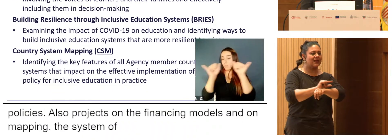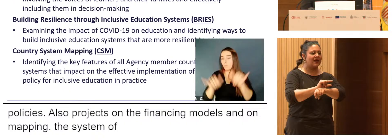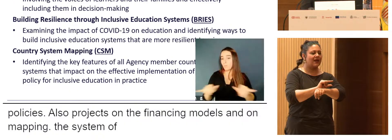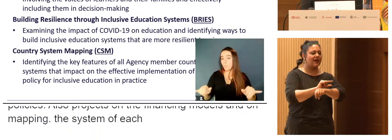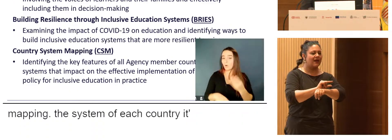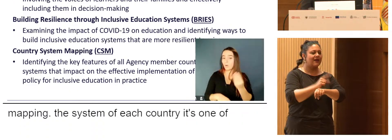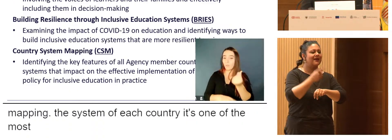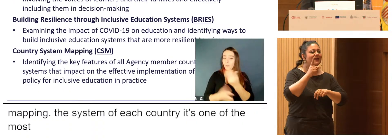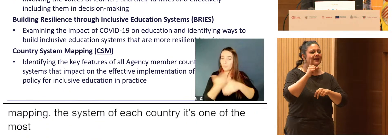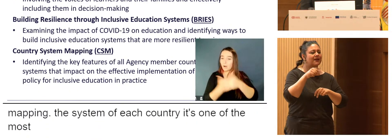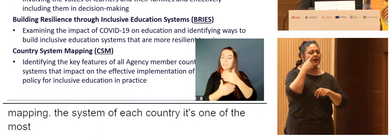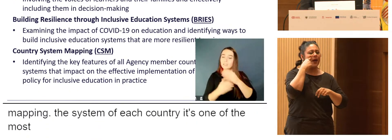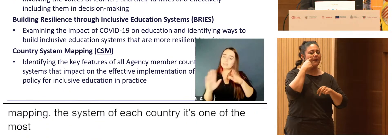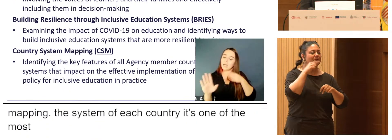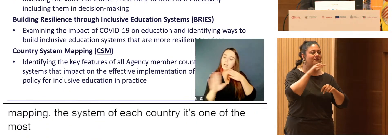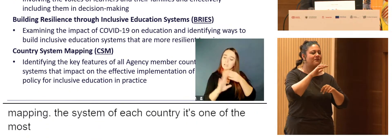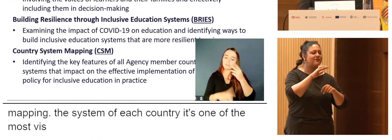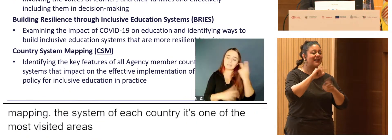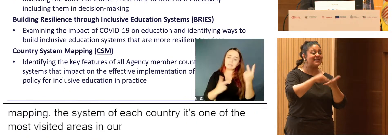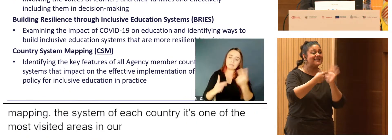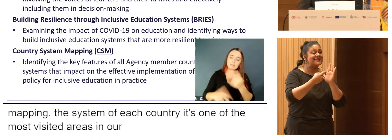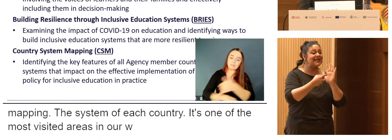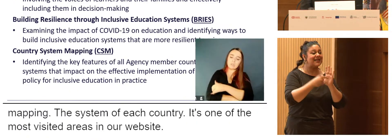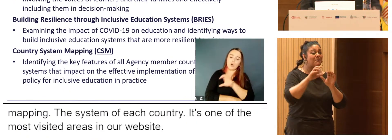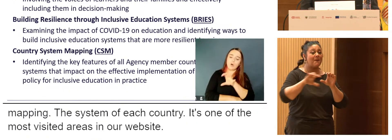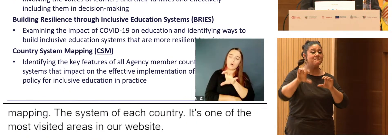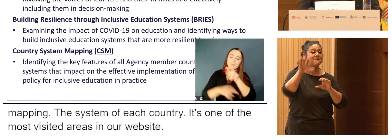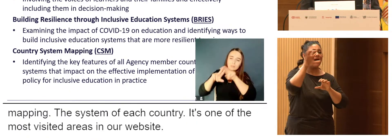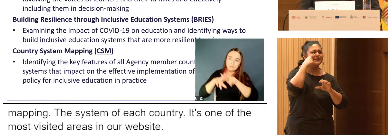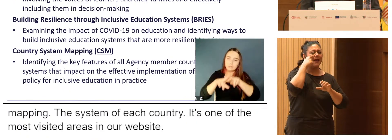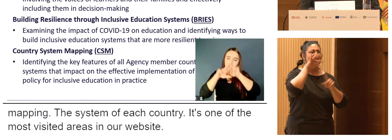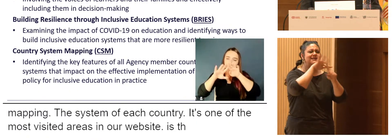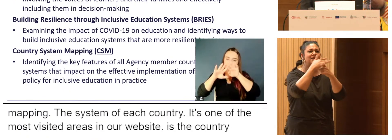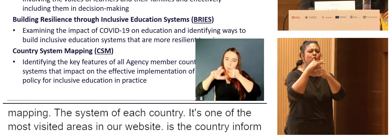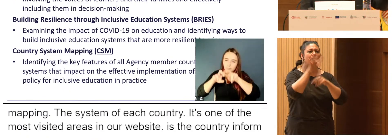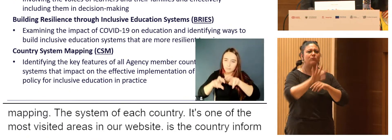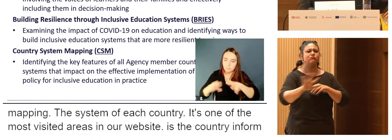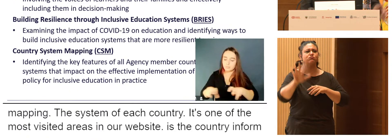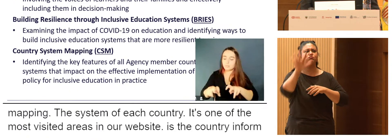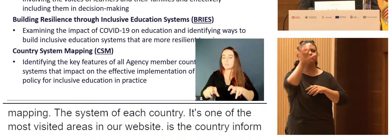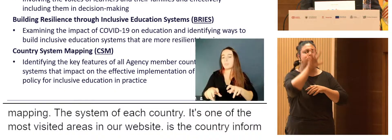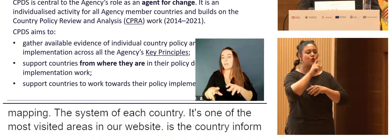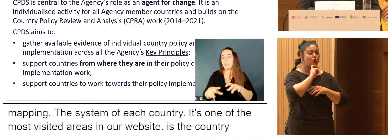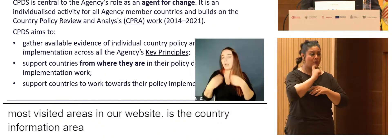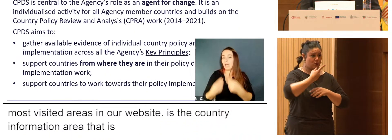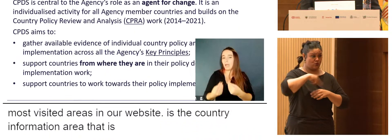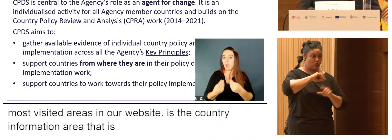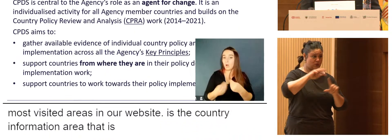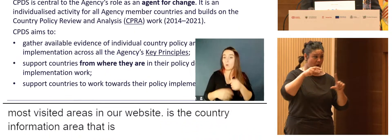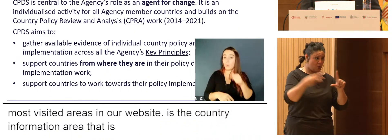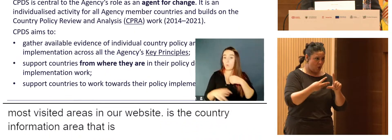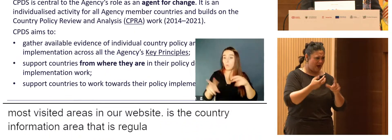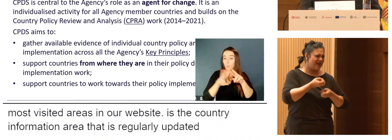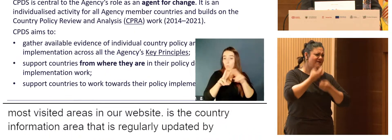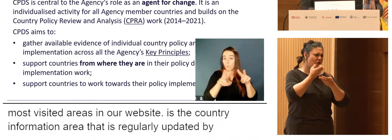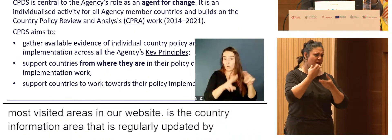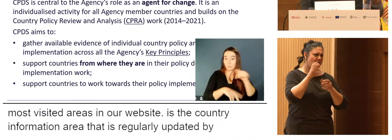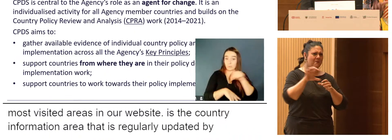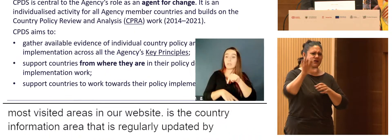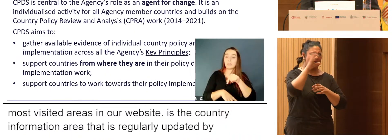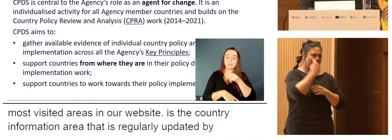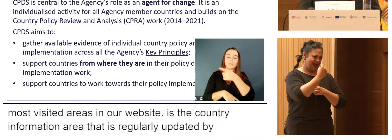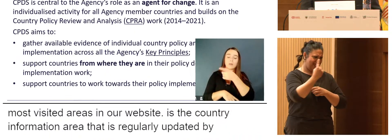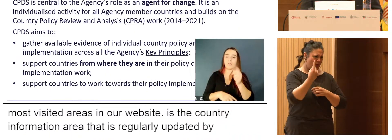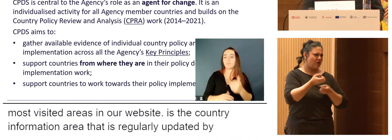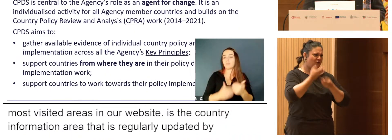most visited areas in our website is the country information area that is regularly updated by the countries.